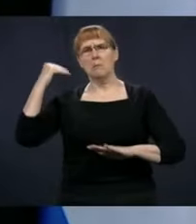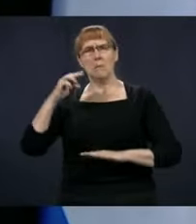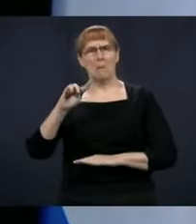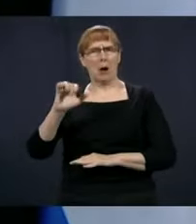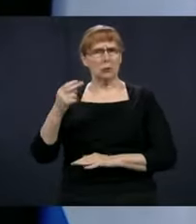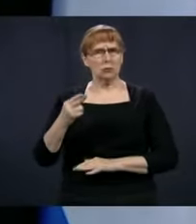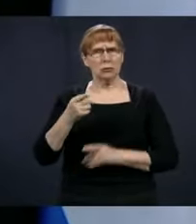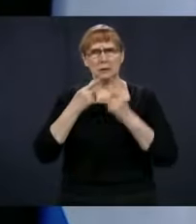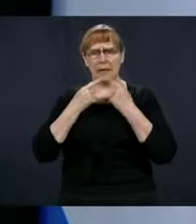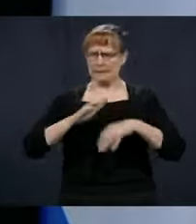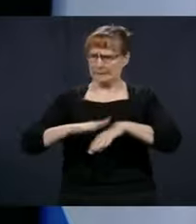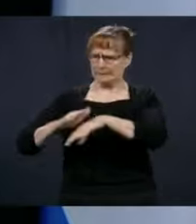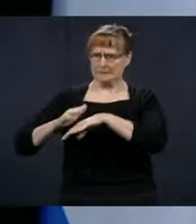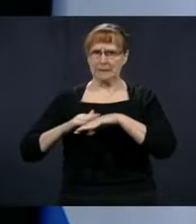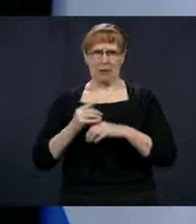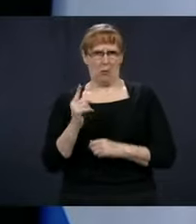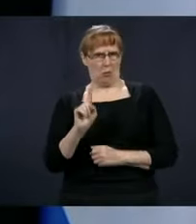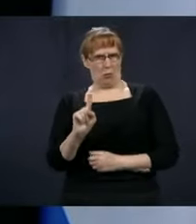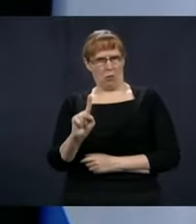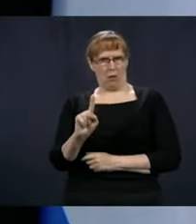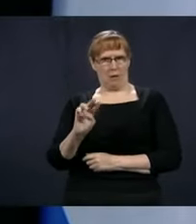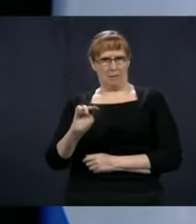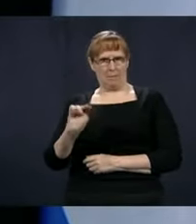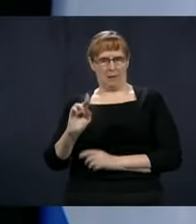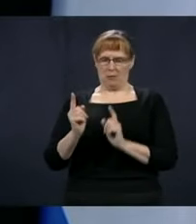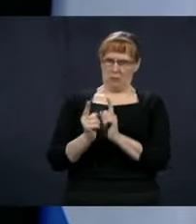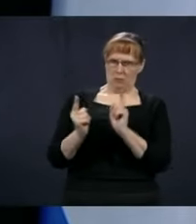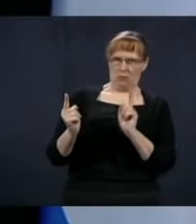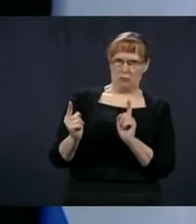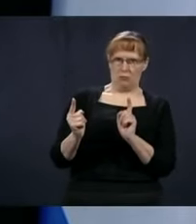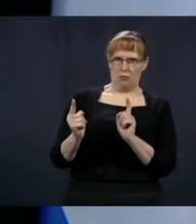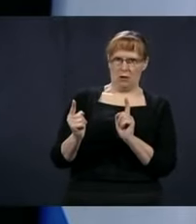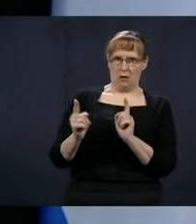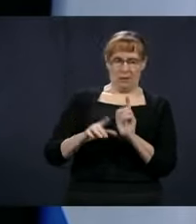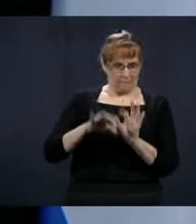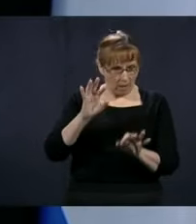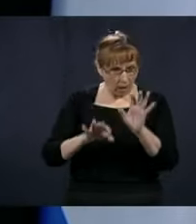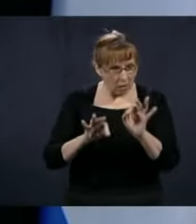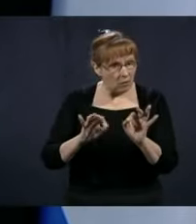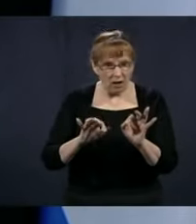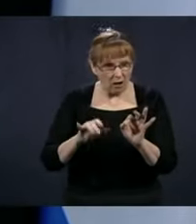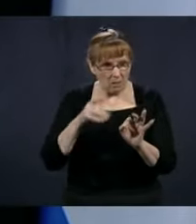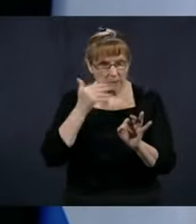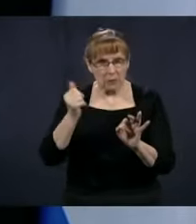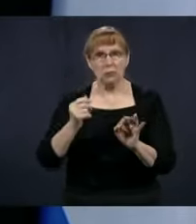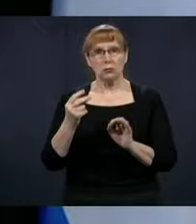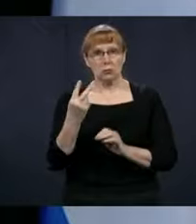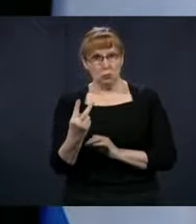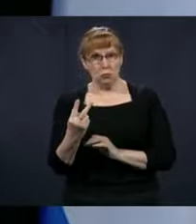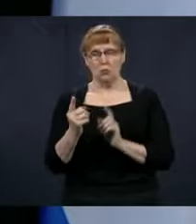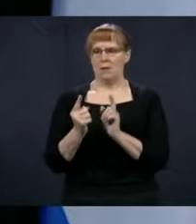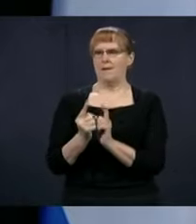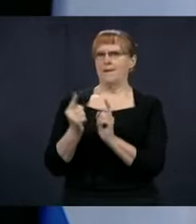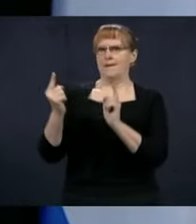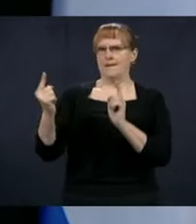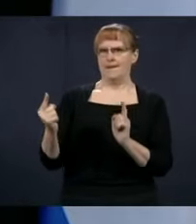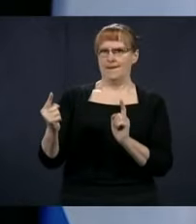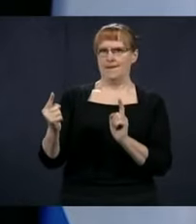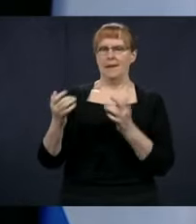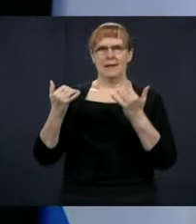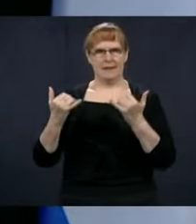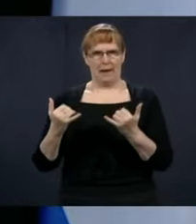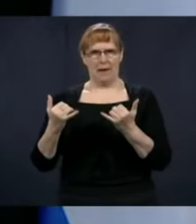And because we were with an unknown virus, we want to be more cautious, knowing that when I'm telling 2 people are